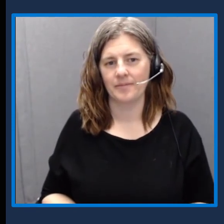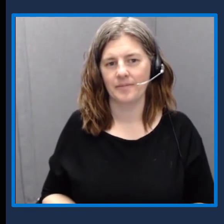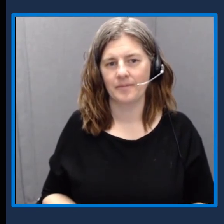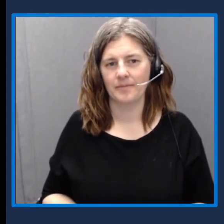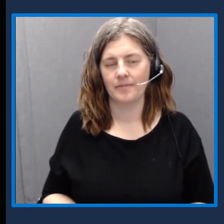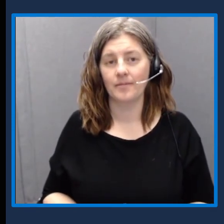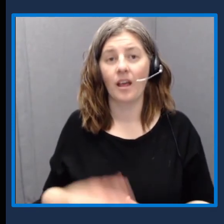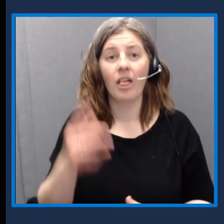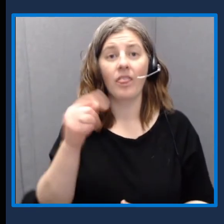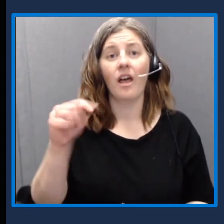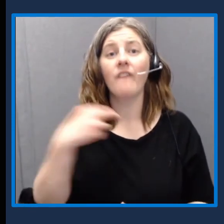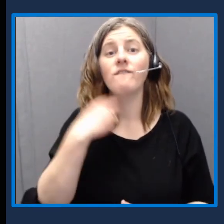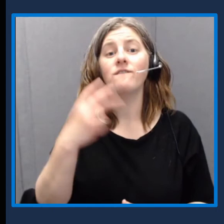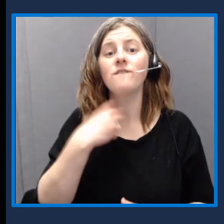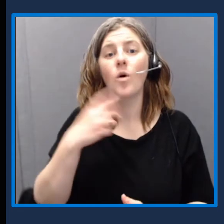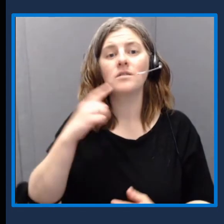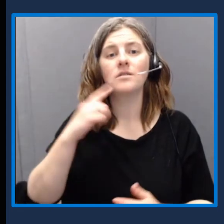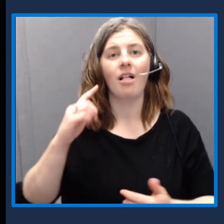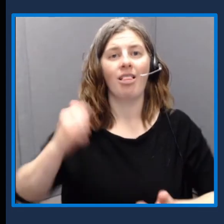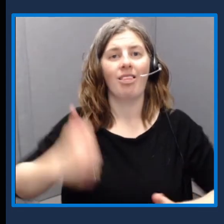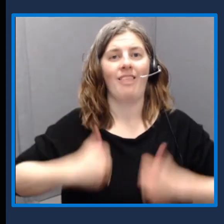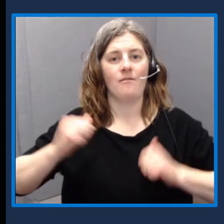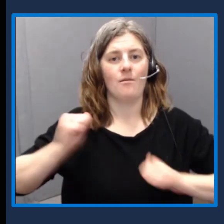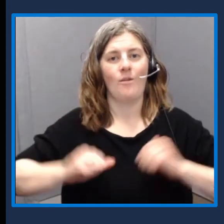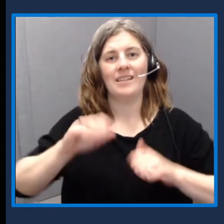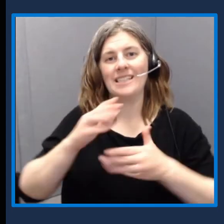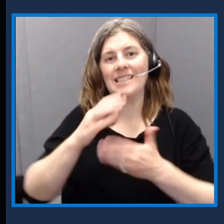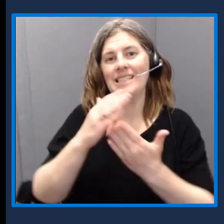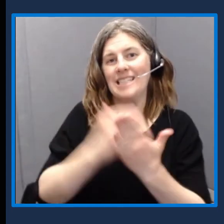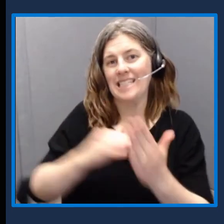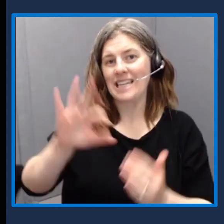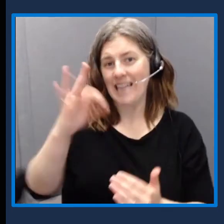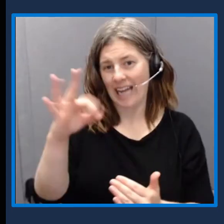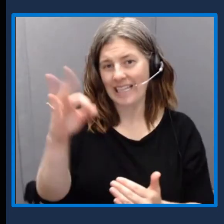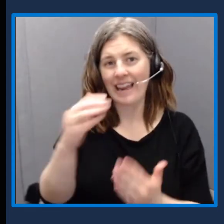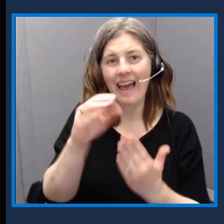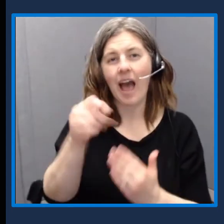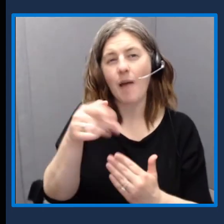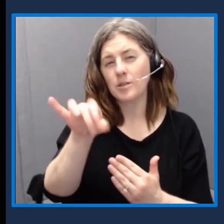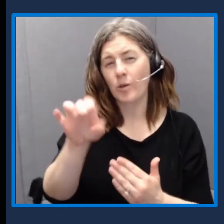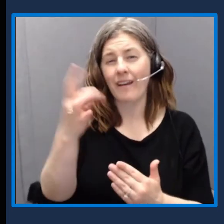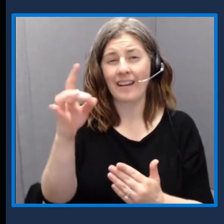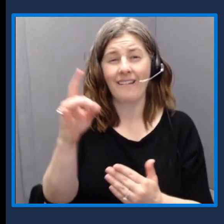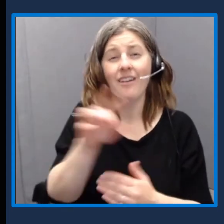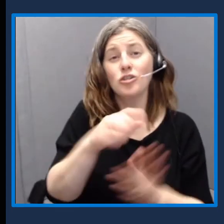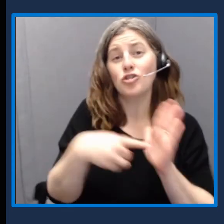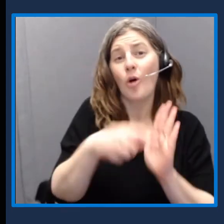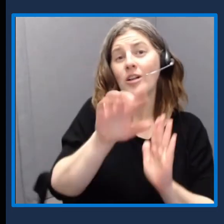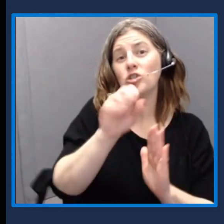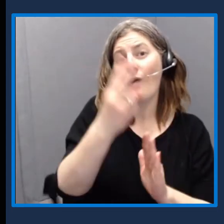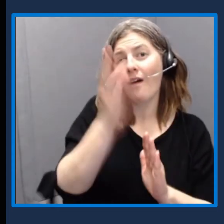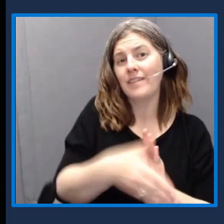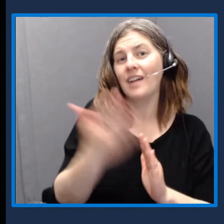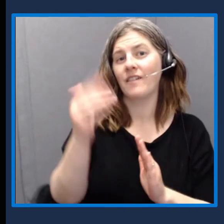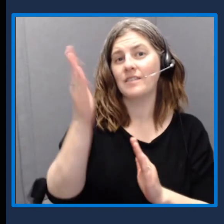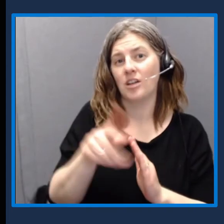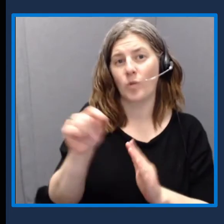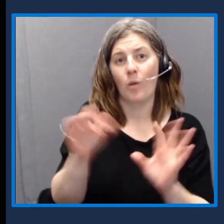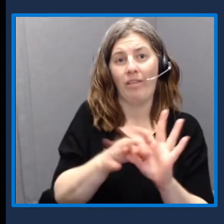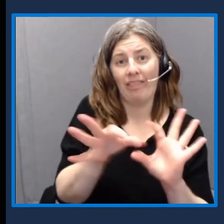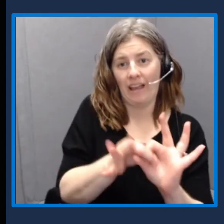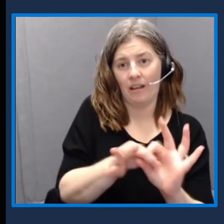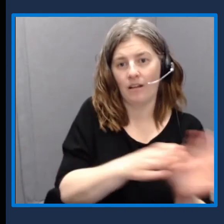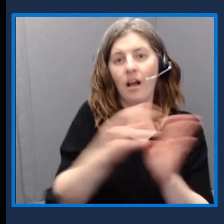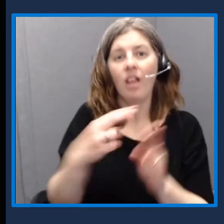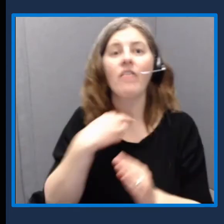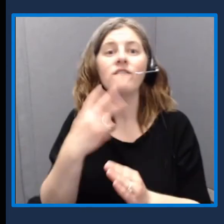The Voice, cut down of live performances, season 19, episode 18, aired on 12/15/20 link. The